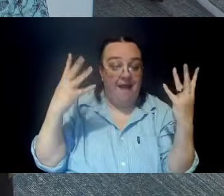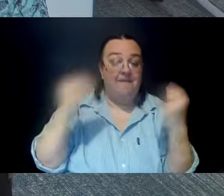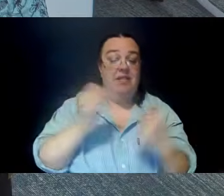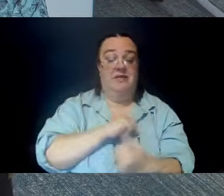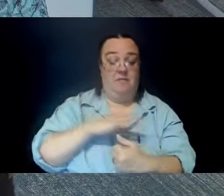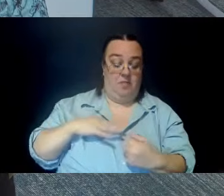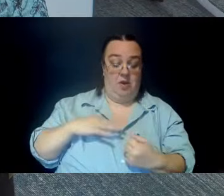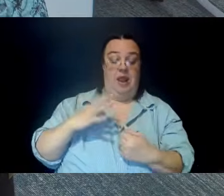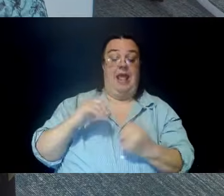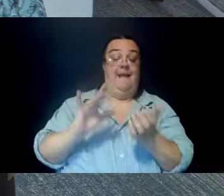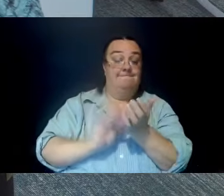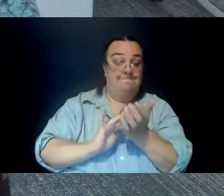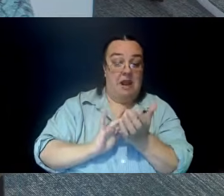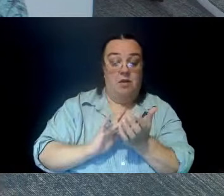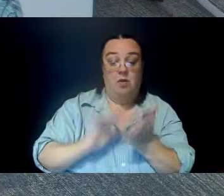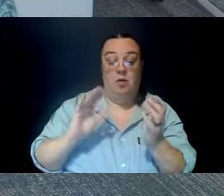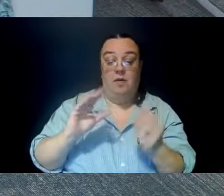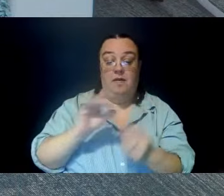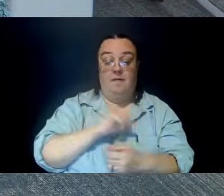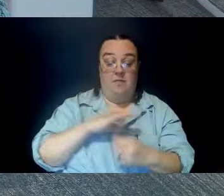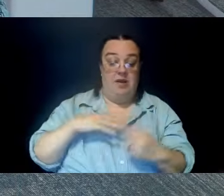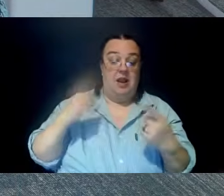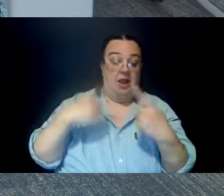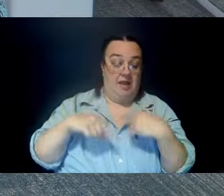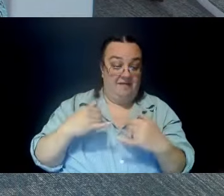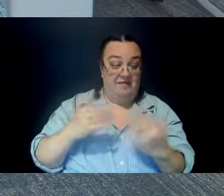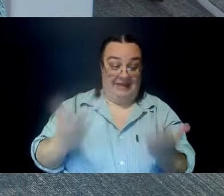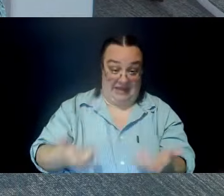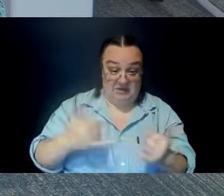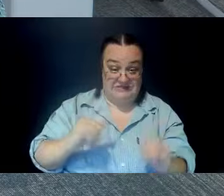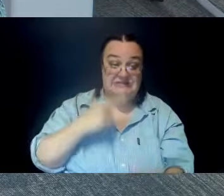still saying Cheverly Volunteer Fire Department.